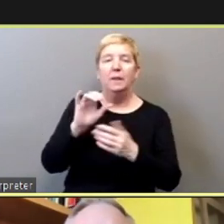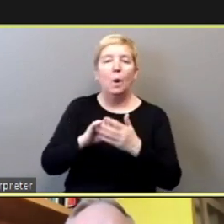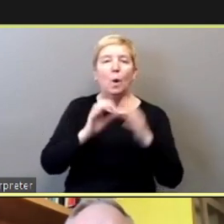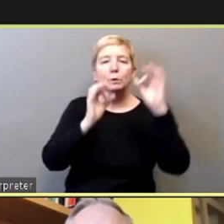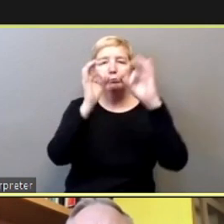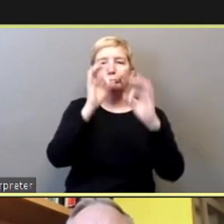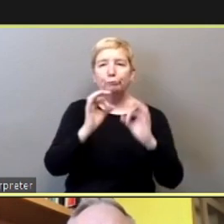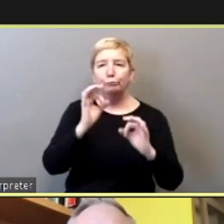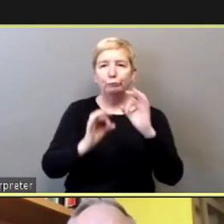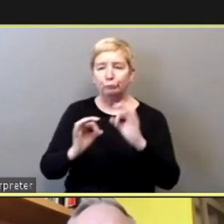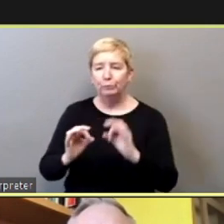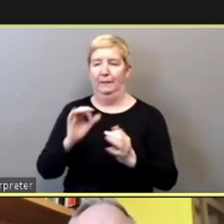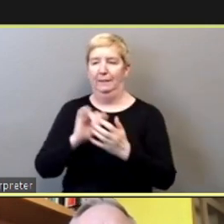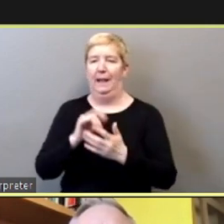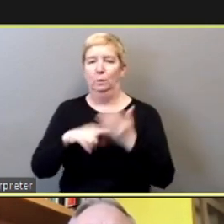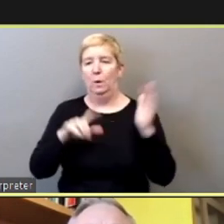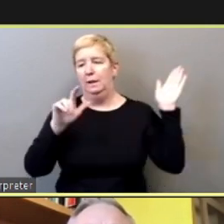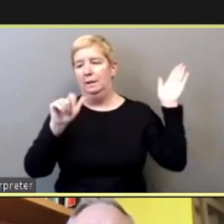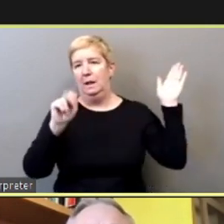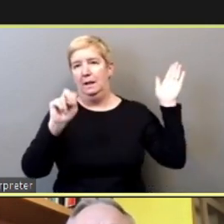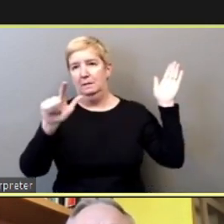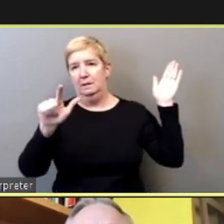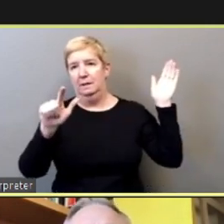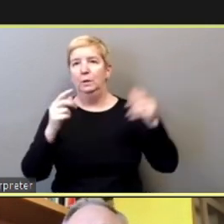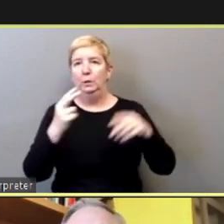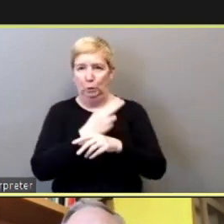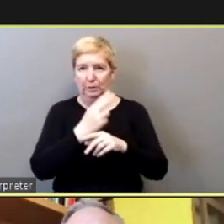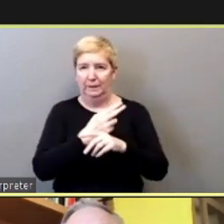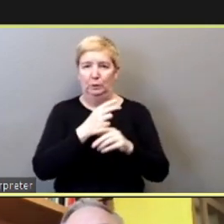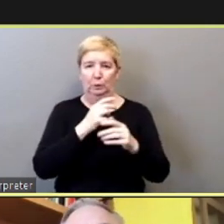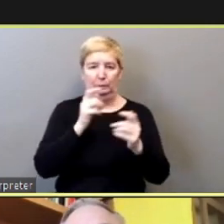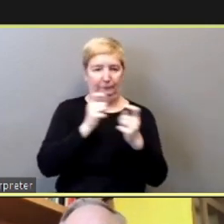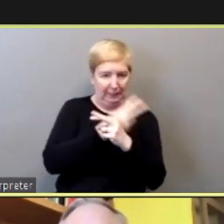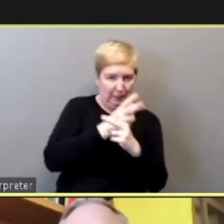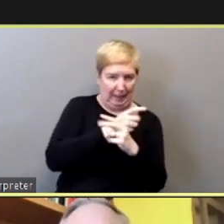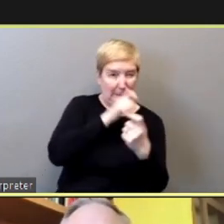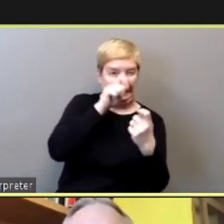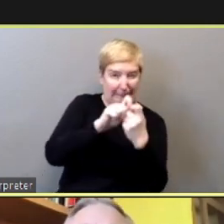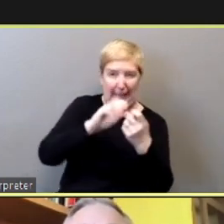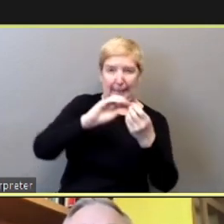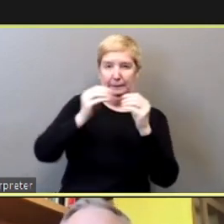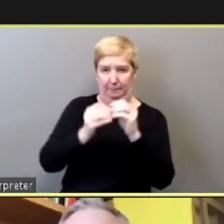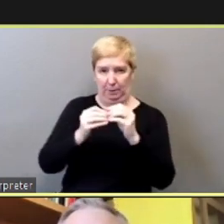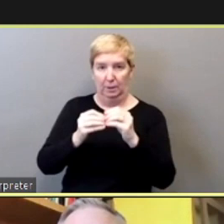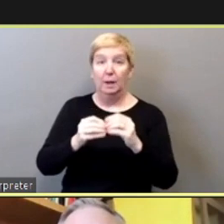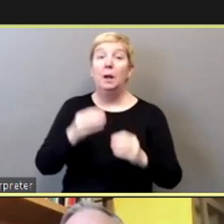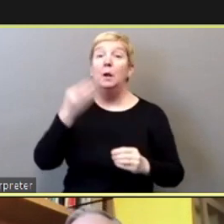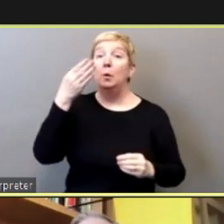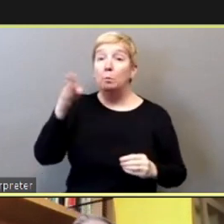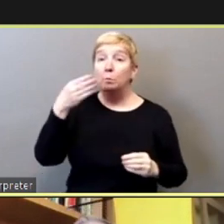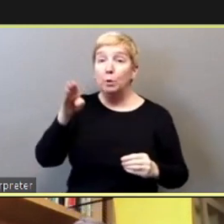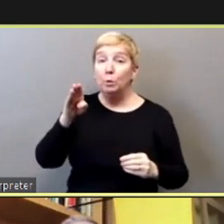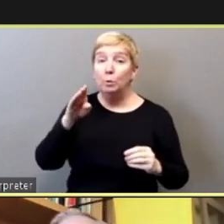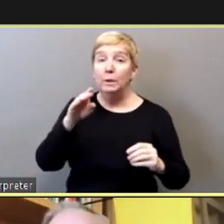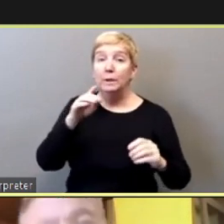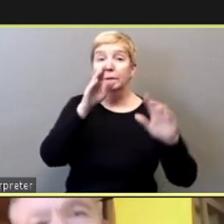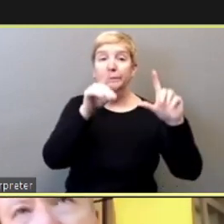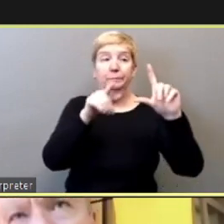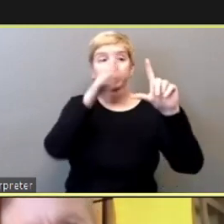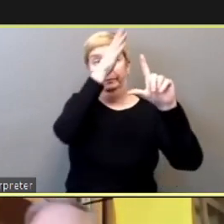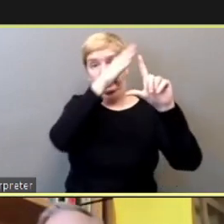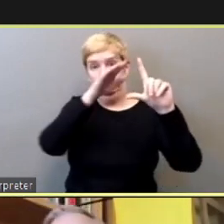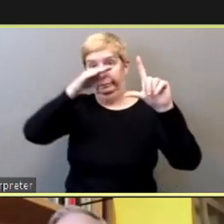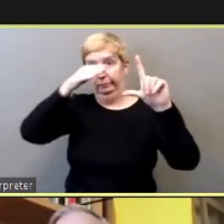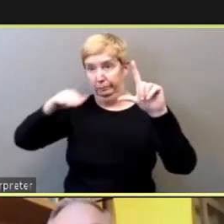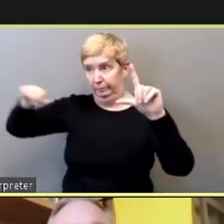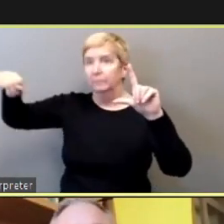what Lanel uses to peg those exact numbers. The blue line is what our modeling shows us, and we're able to